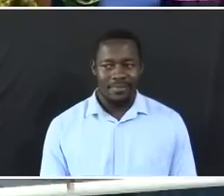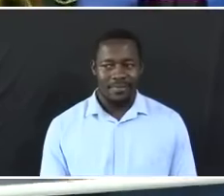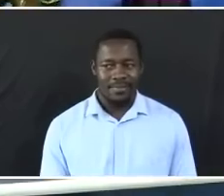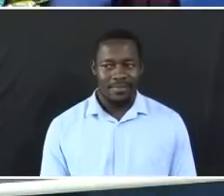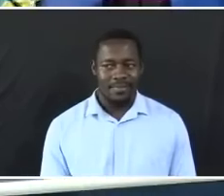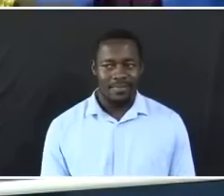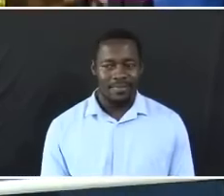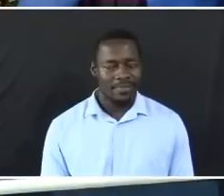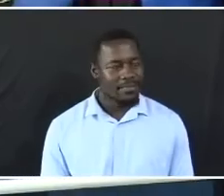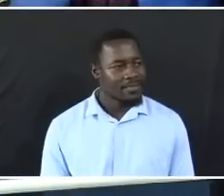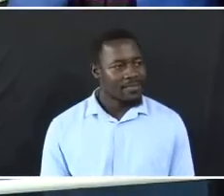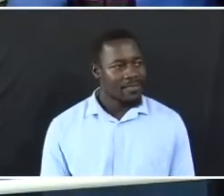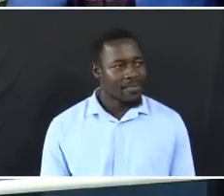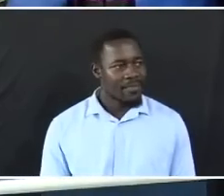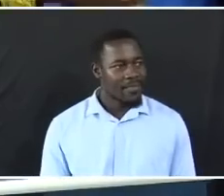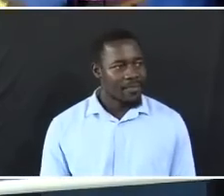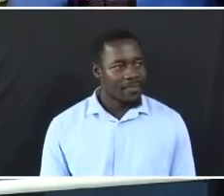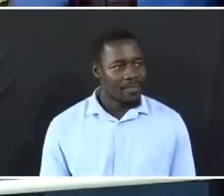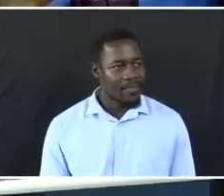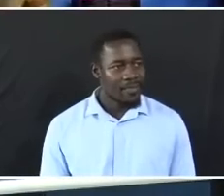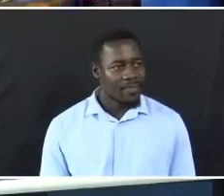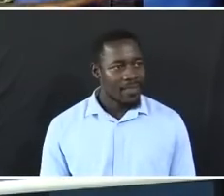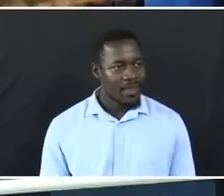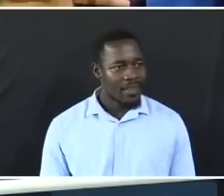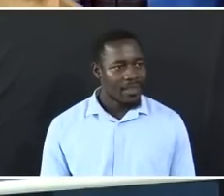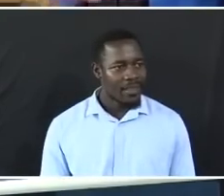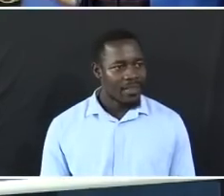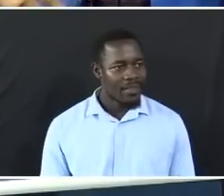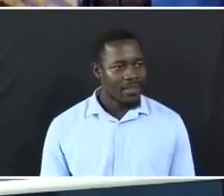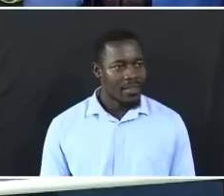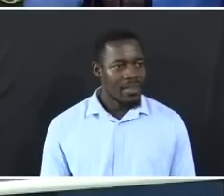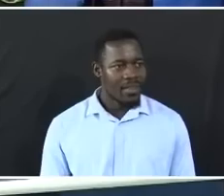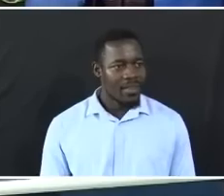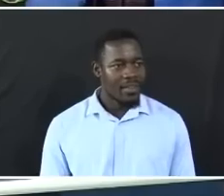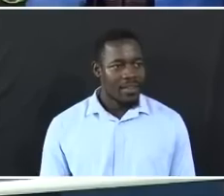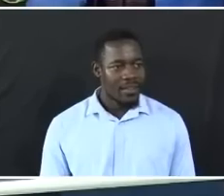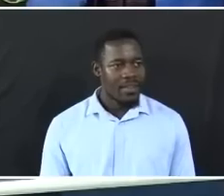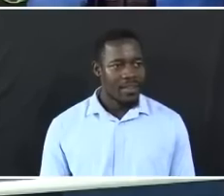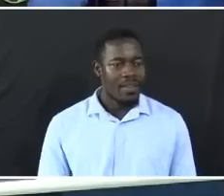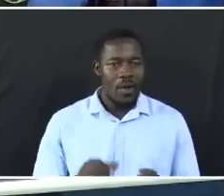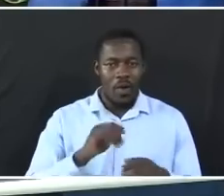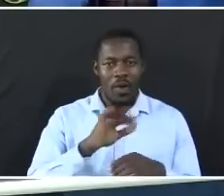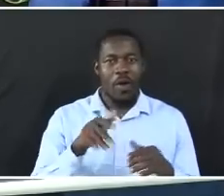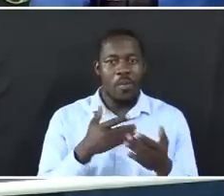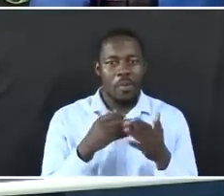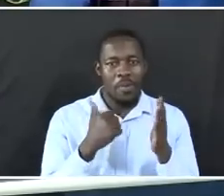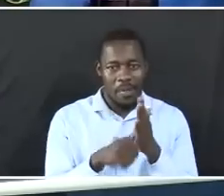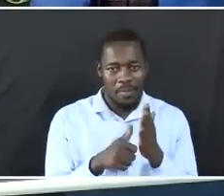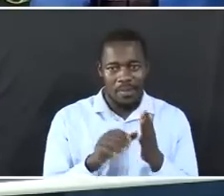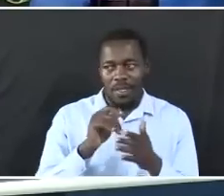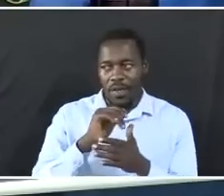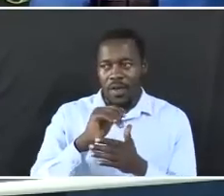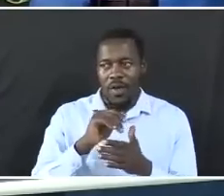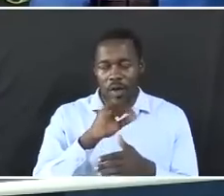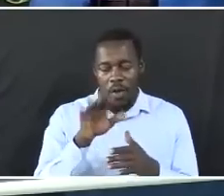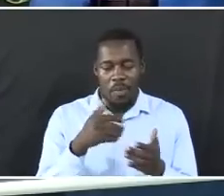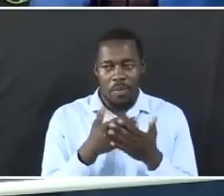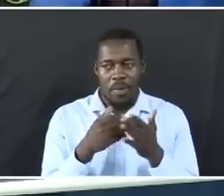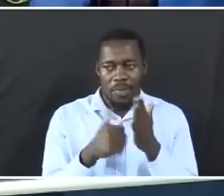ourselves, the righteous judge understands how he will close everyone's